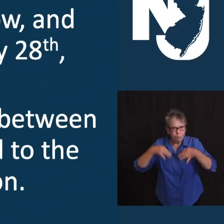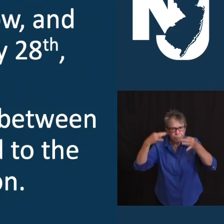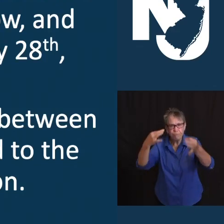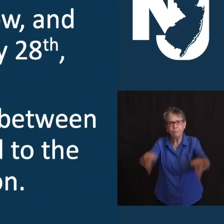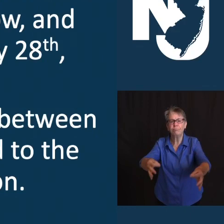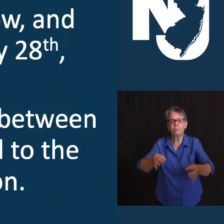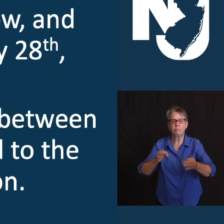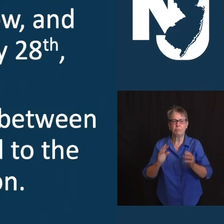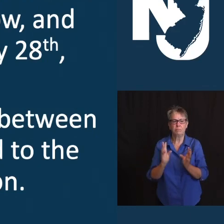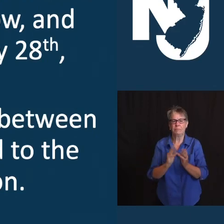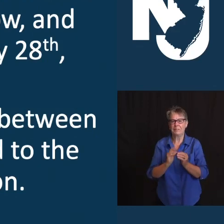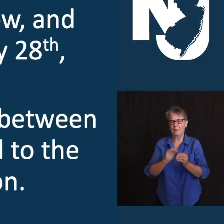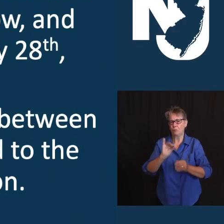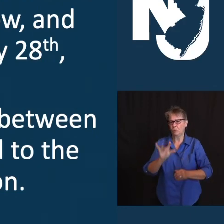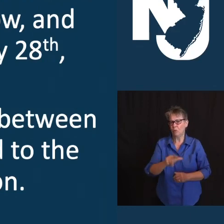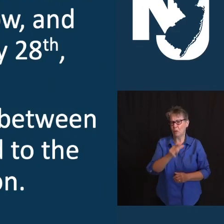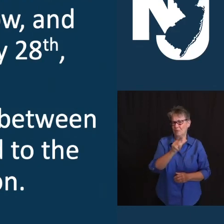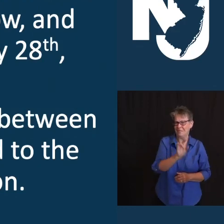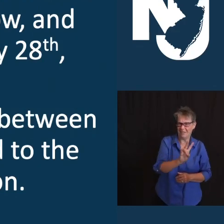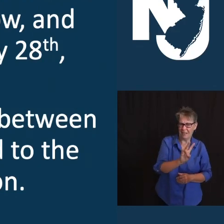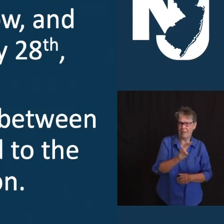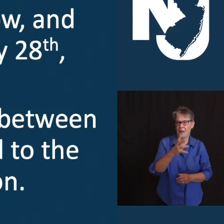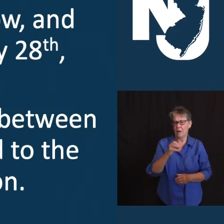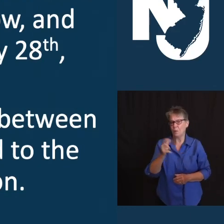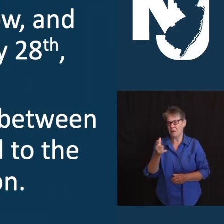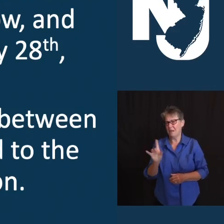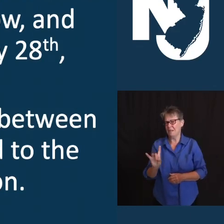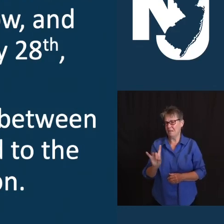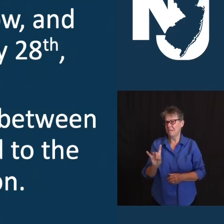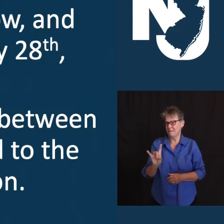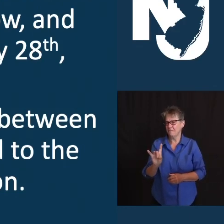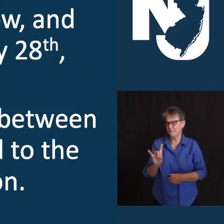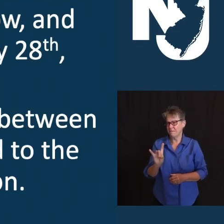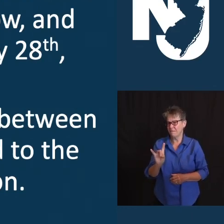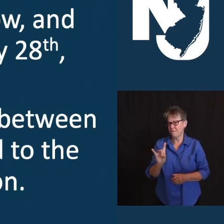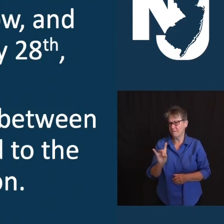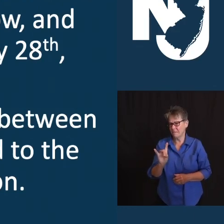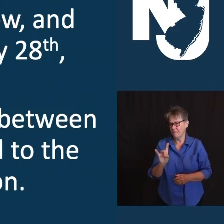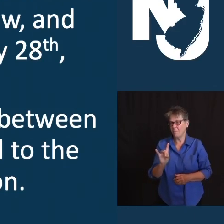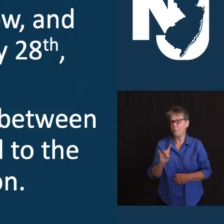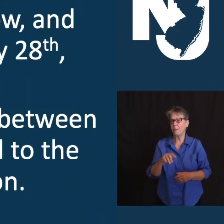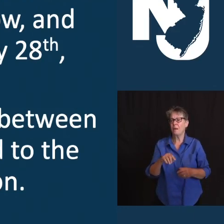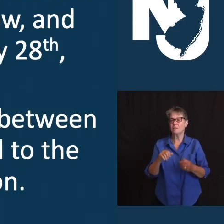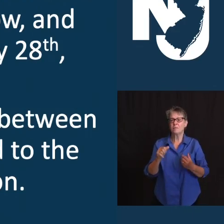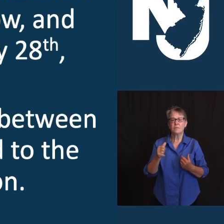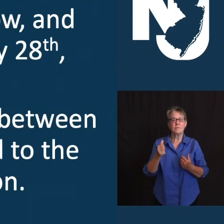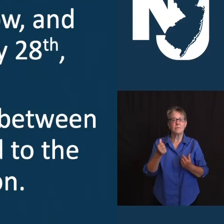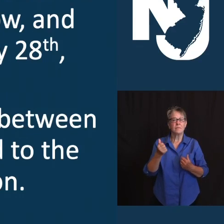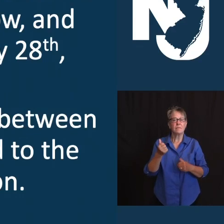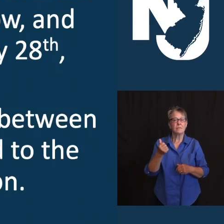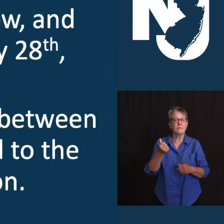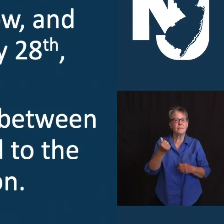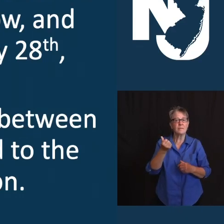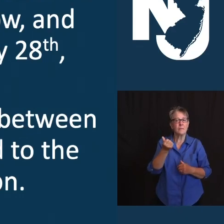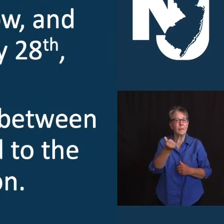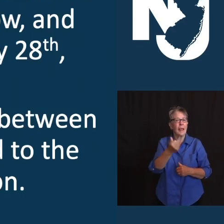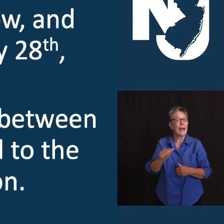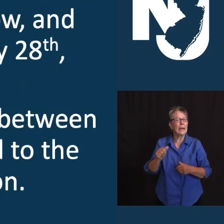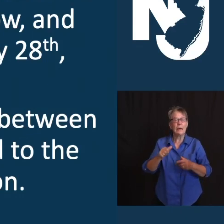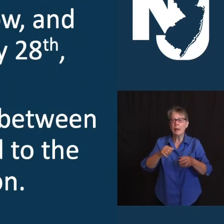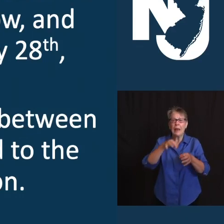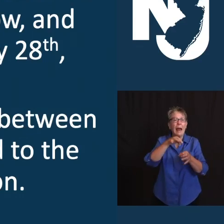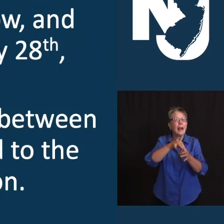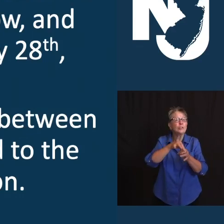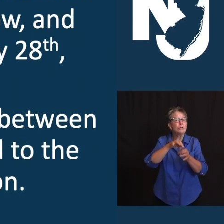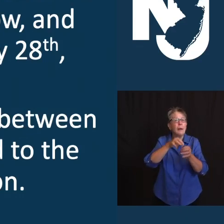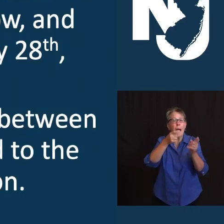vacancy, to the November 3rd general election. Given the public health challenges of in-person voting in a pandemic,